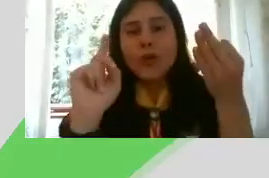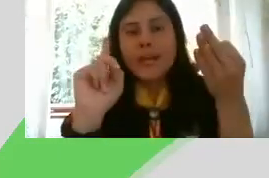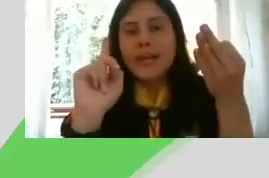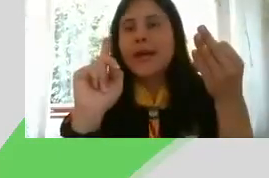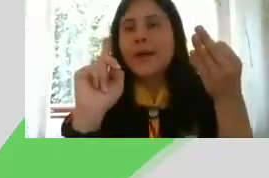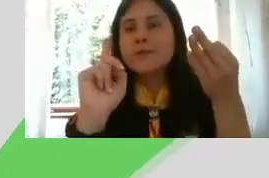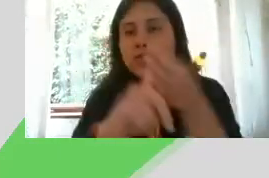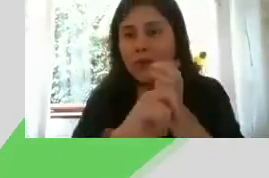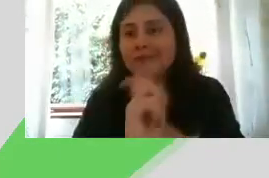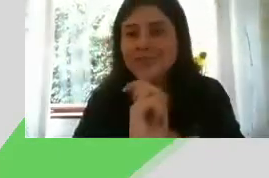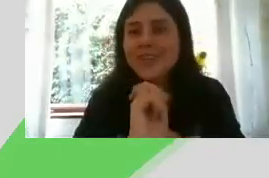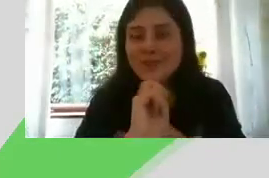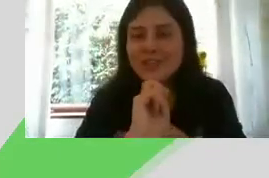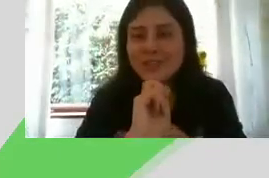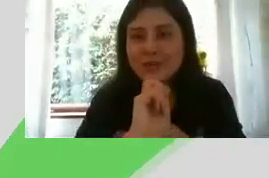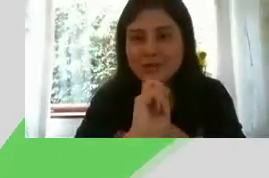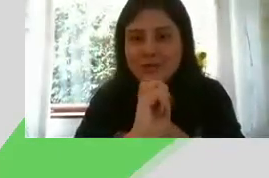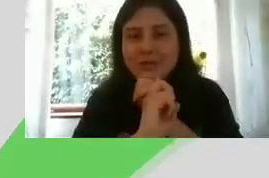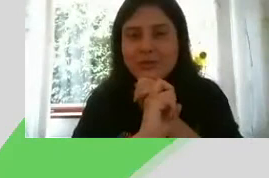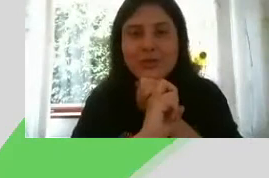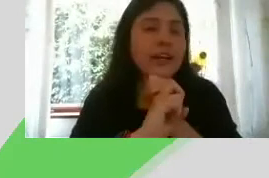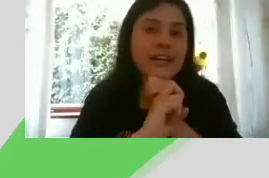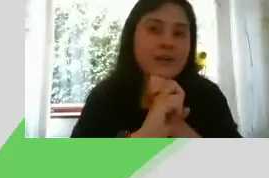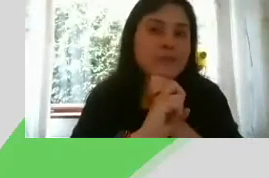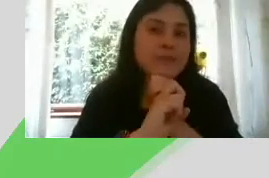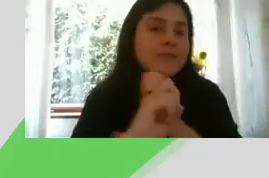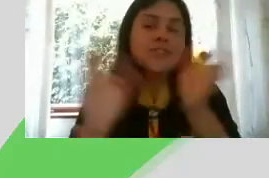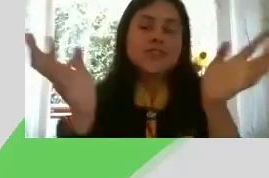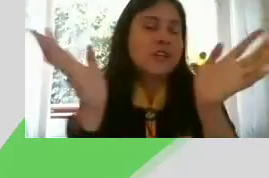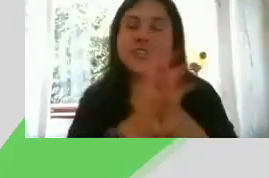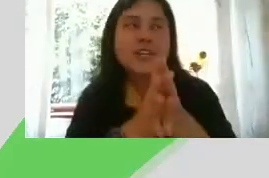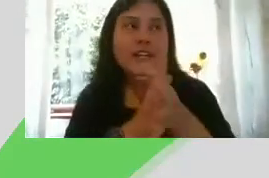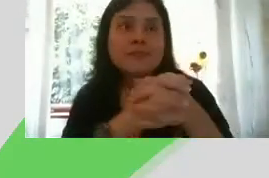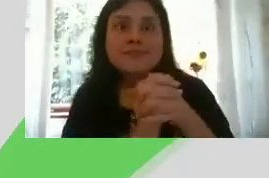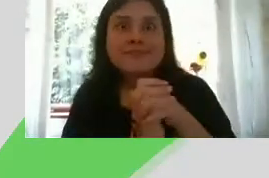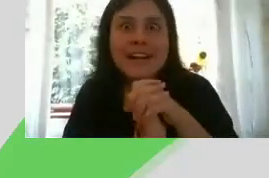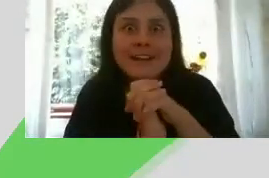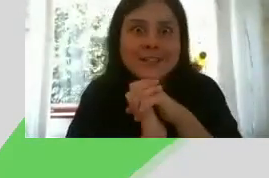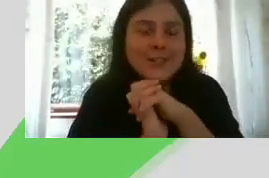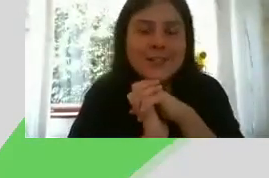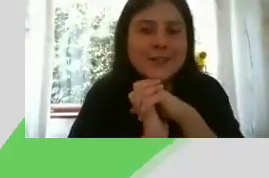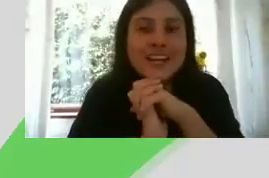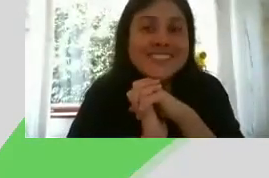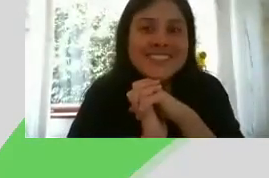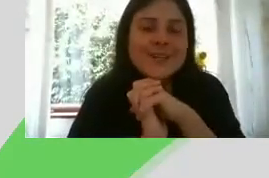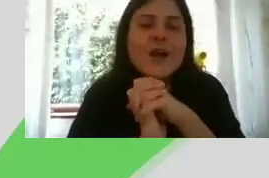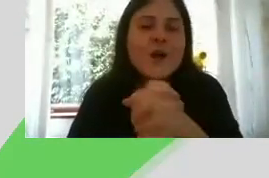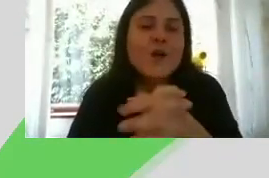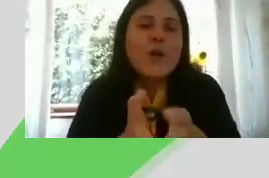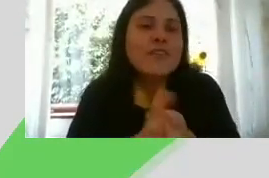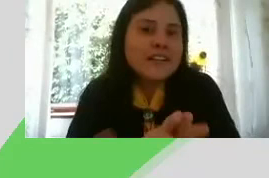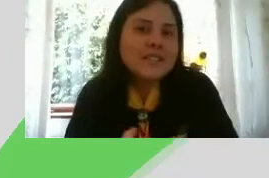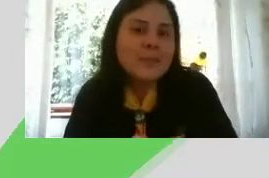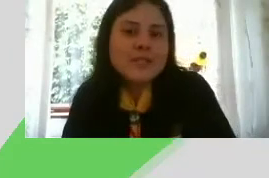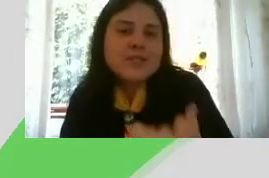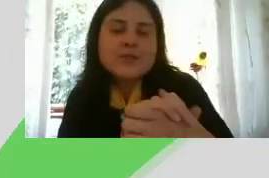your song, so that you can show to your instructor, director, counselor,